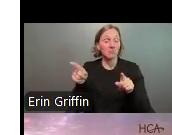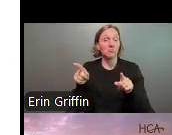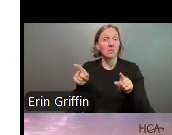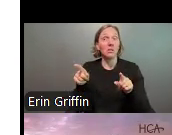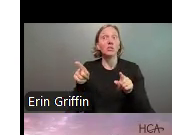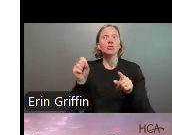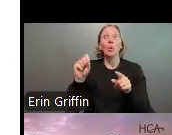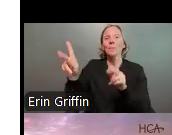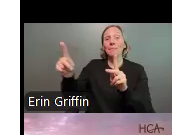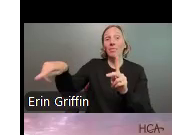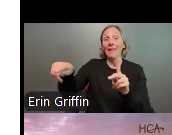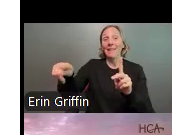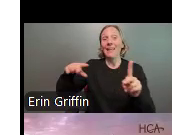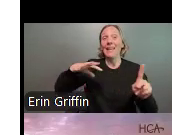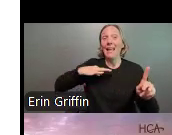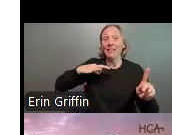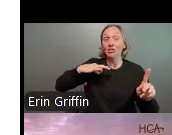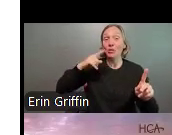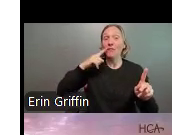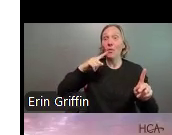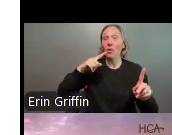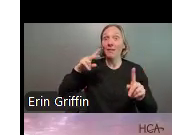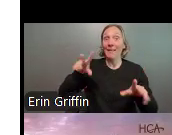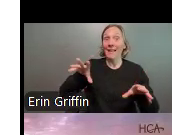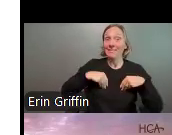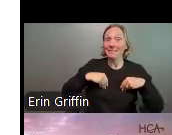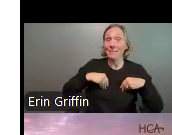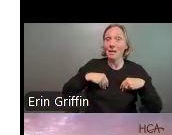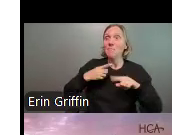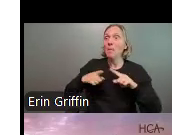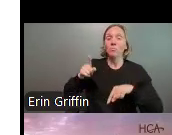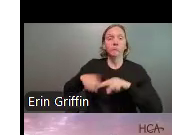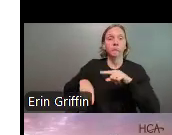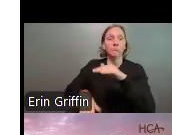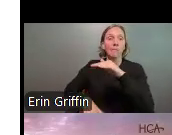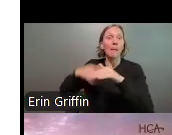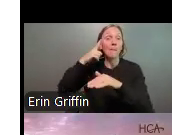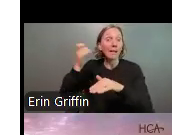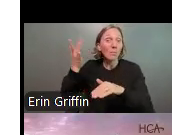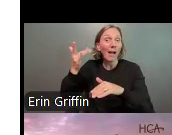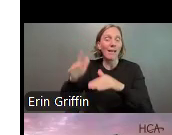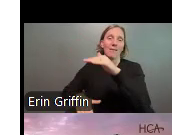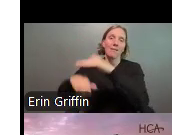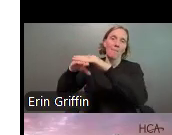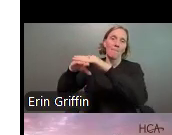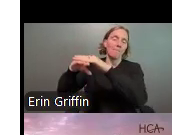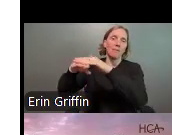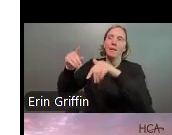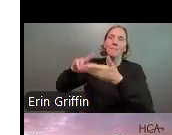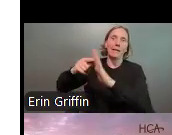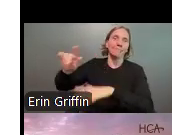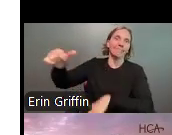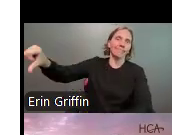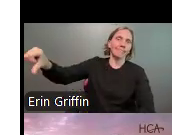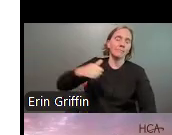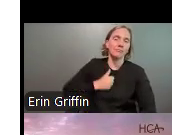eligible for Apple Health expansion, but were not enrolled because we had met our enrollment cap. Essentially,